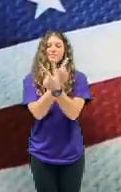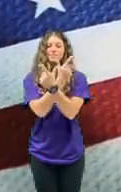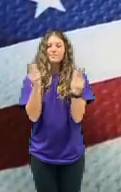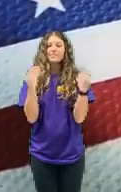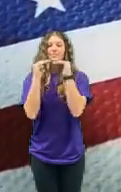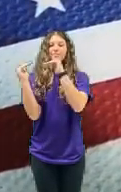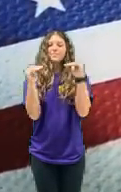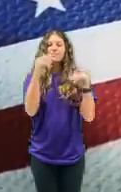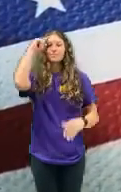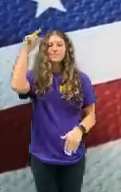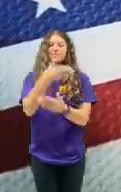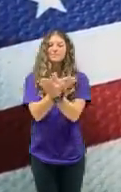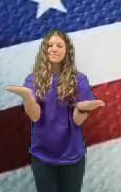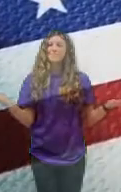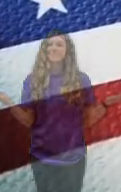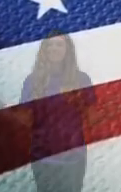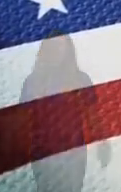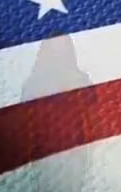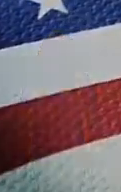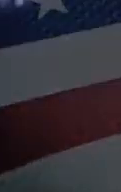indivisible, with liberty and justice for all.